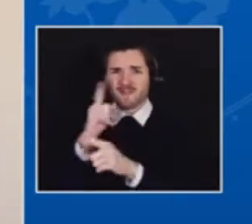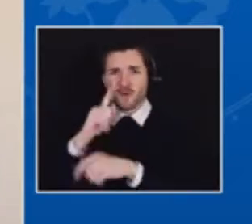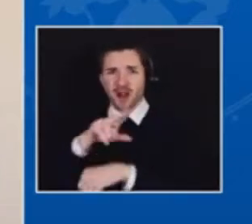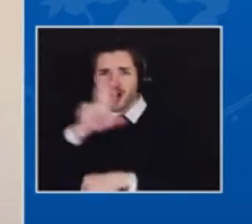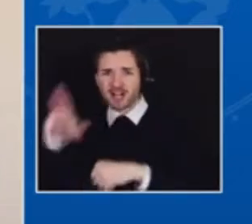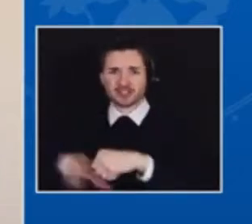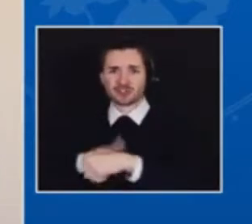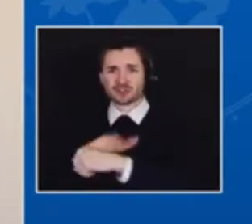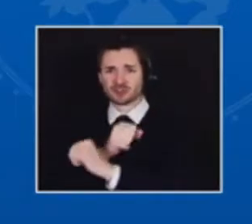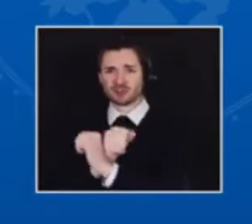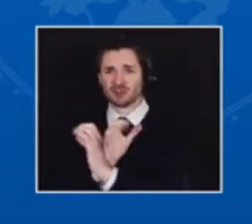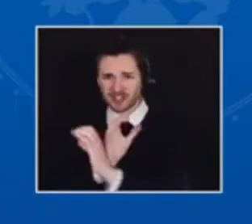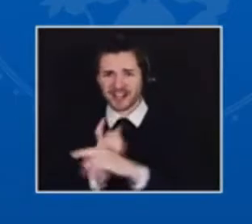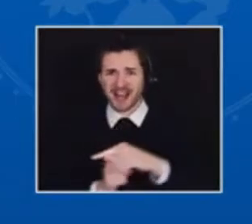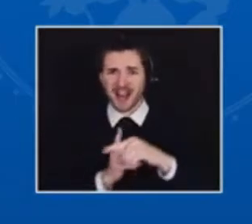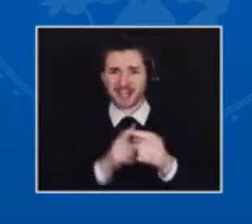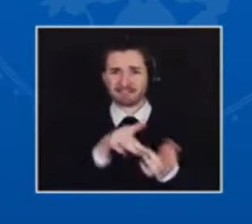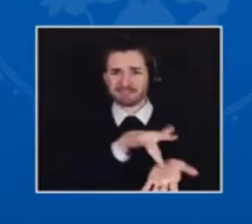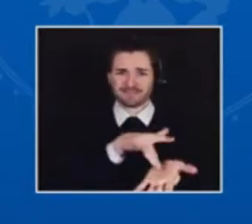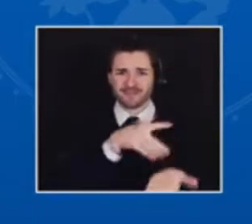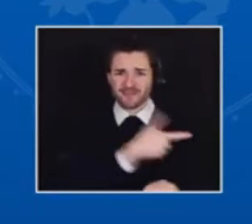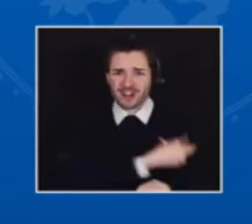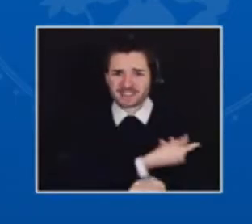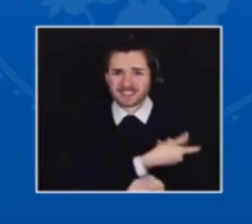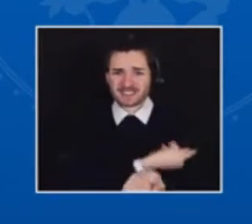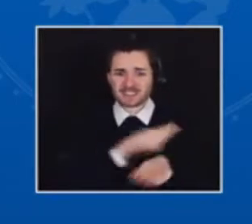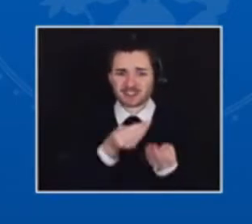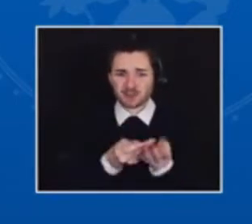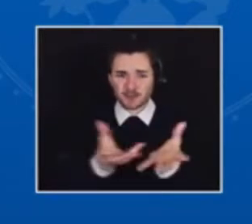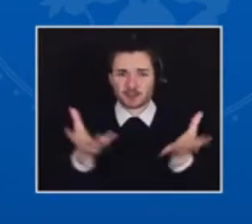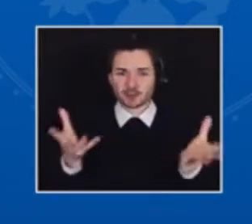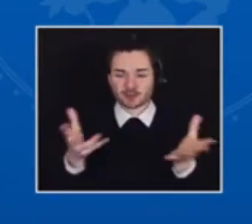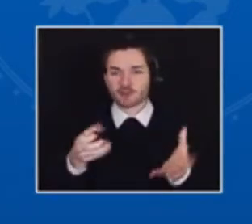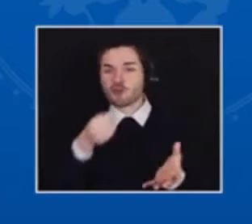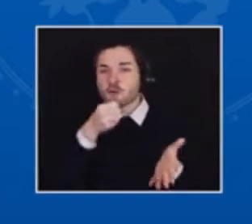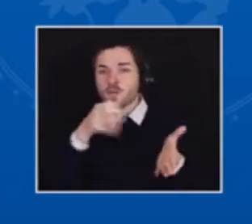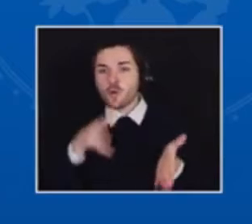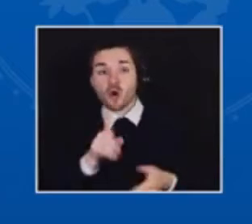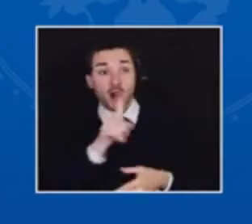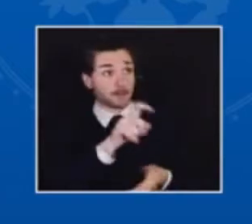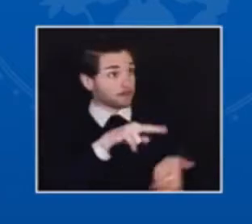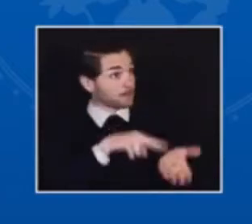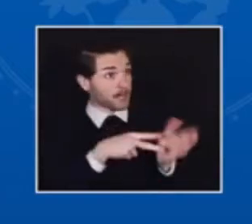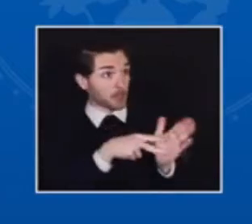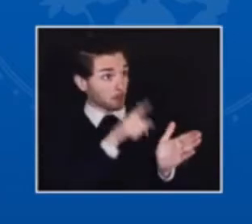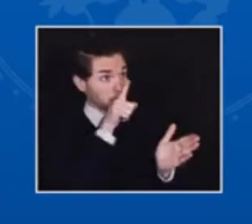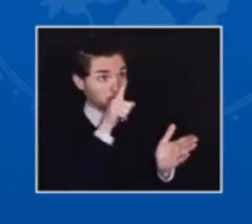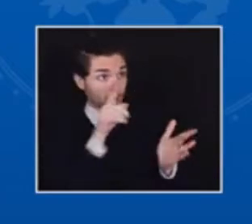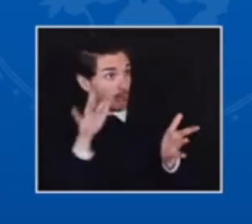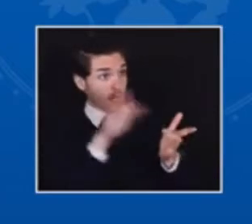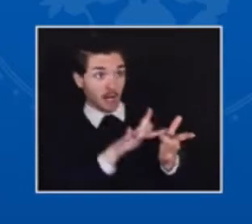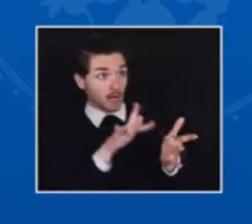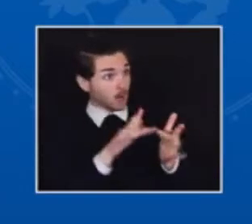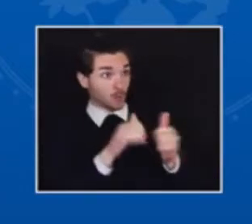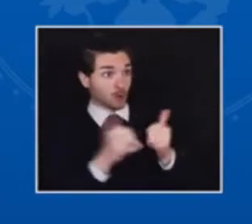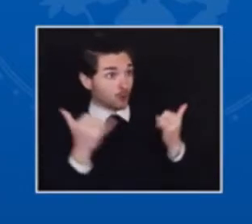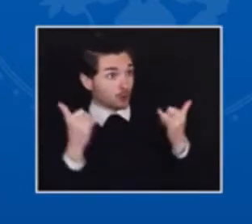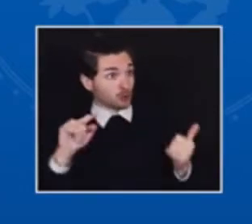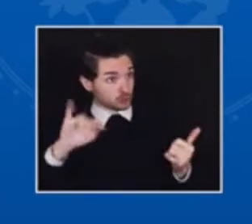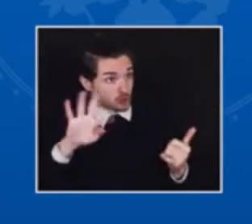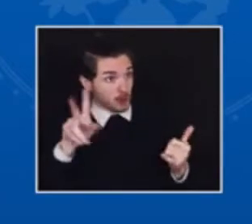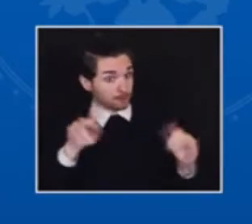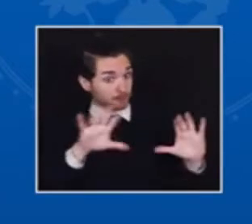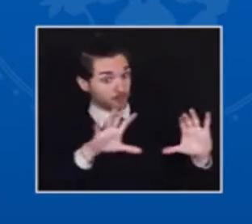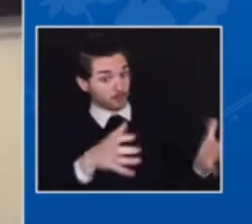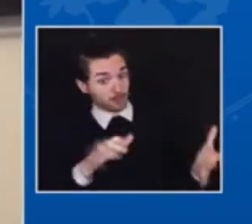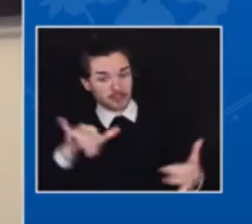just to be clear you do you have have you not had any Outreach then current Trump Administration officials so just Sabrina it's a great question and I know there's been some